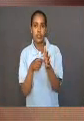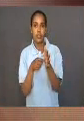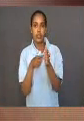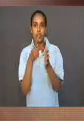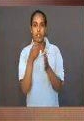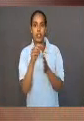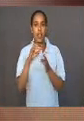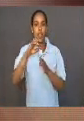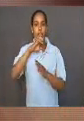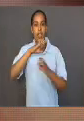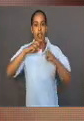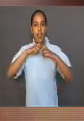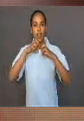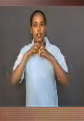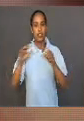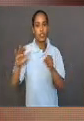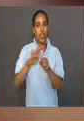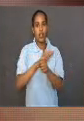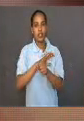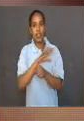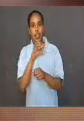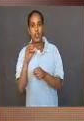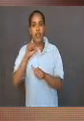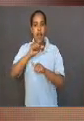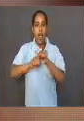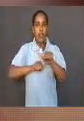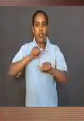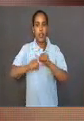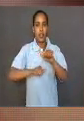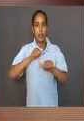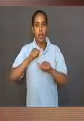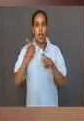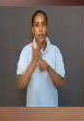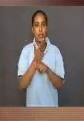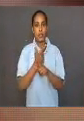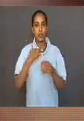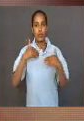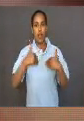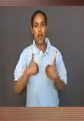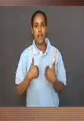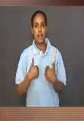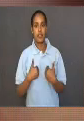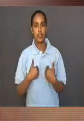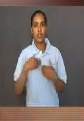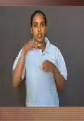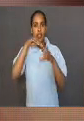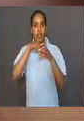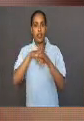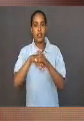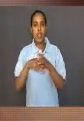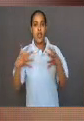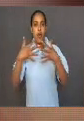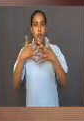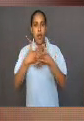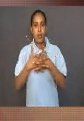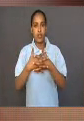the electric charge an atom appears to have in a